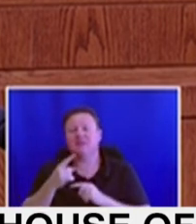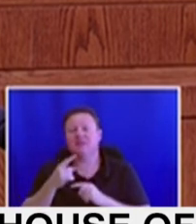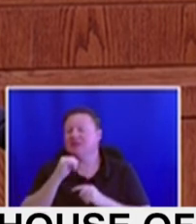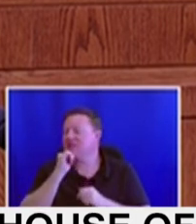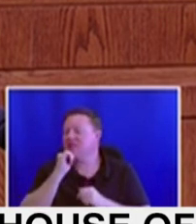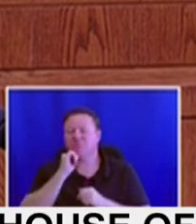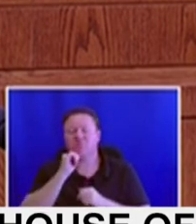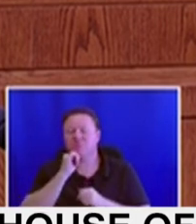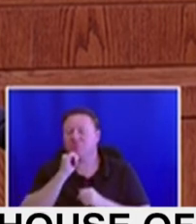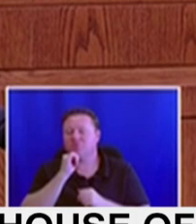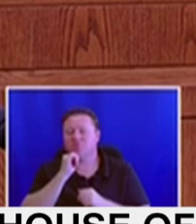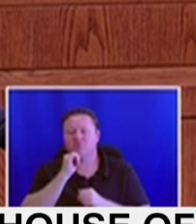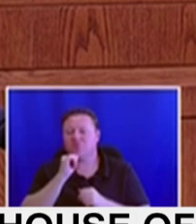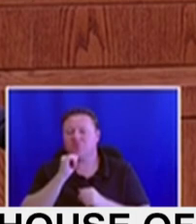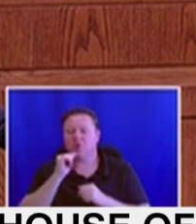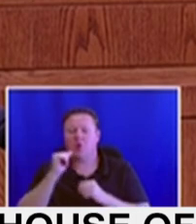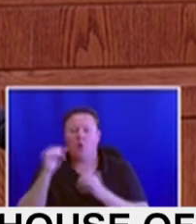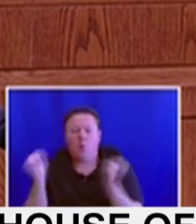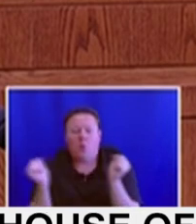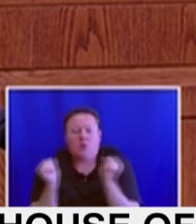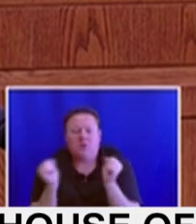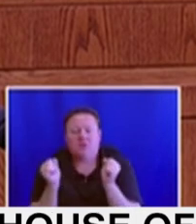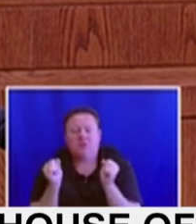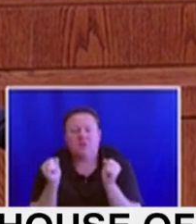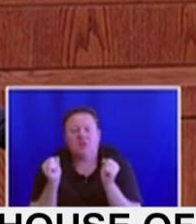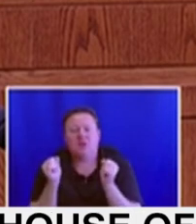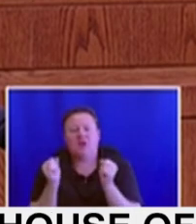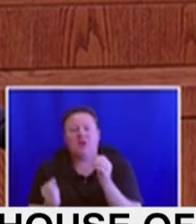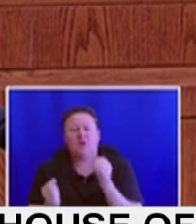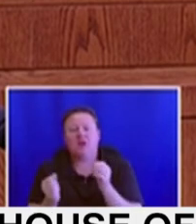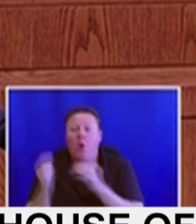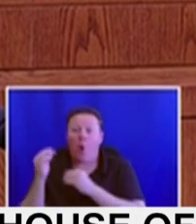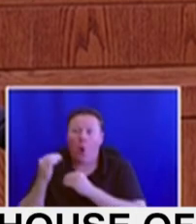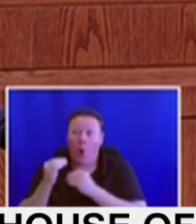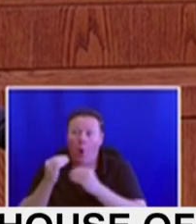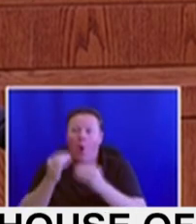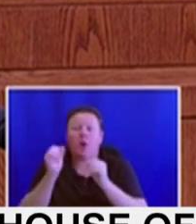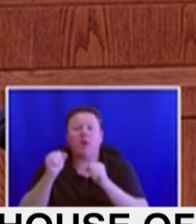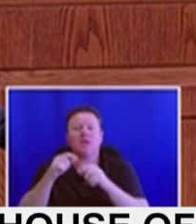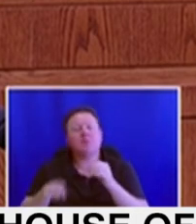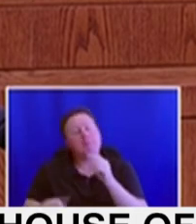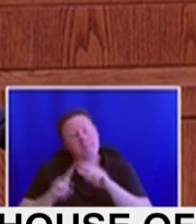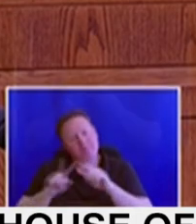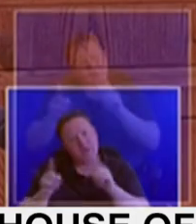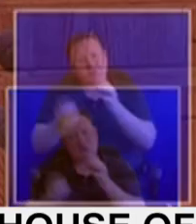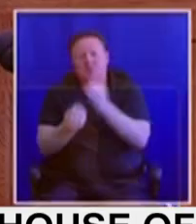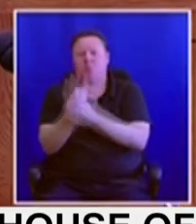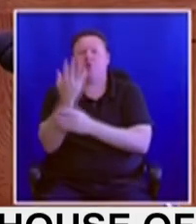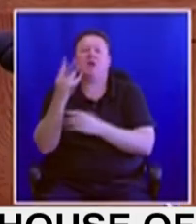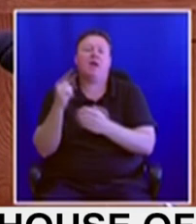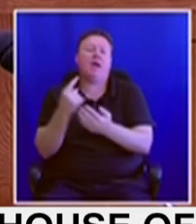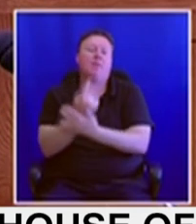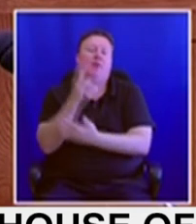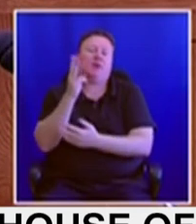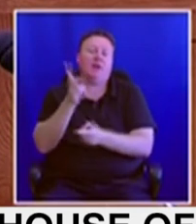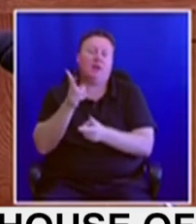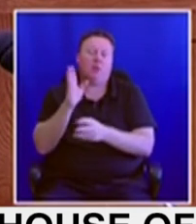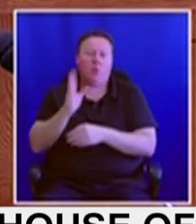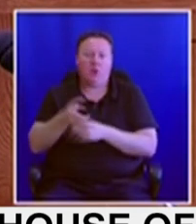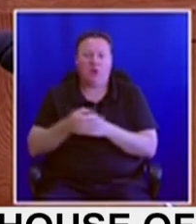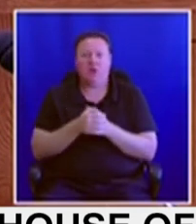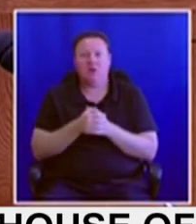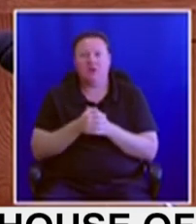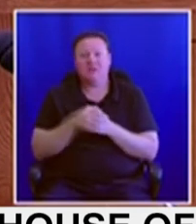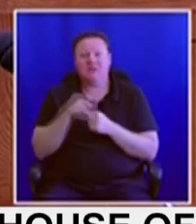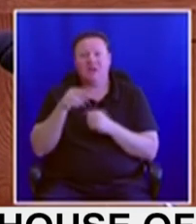winters, spring is sure to follow. We see this house as an important platform